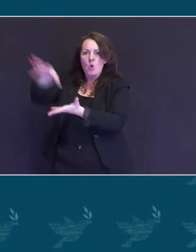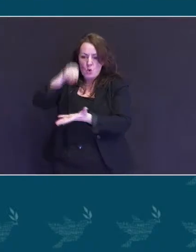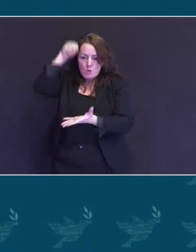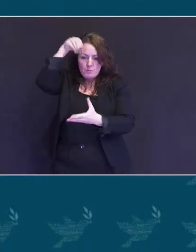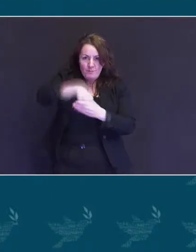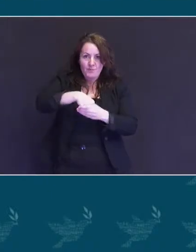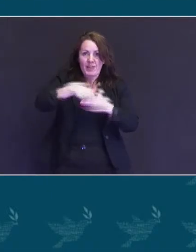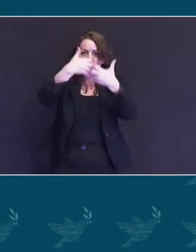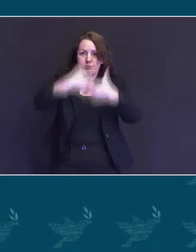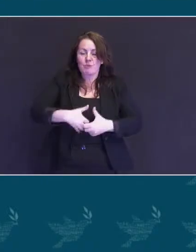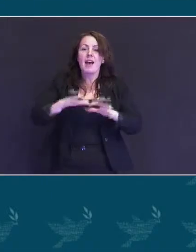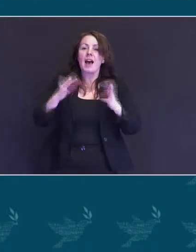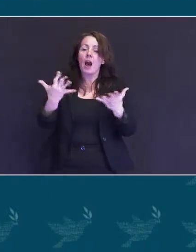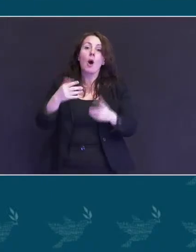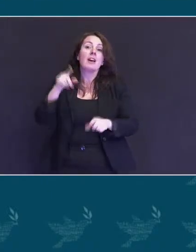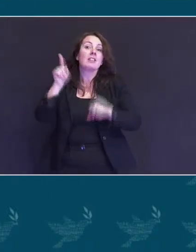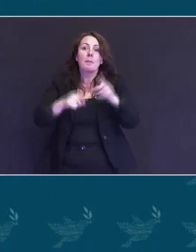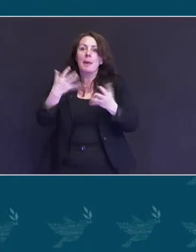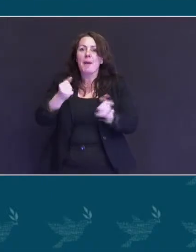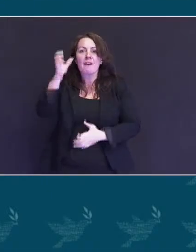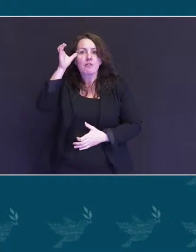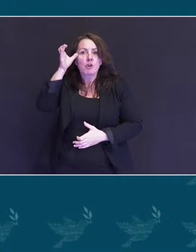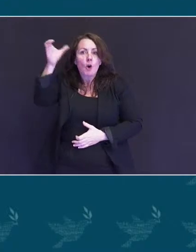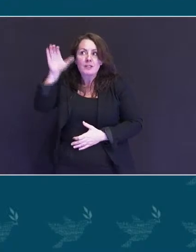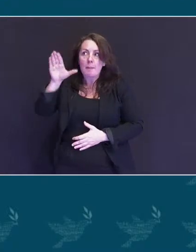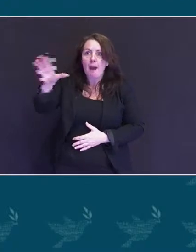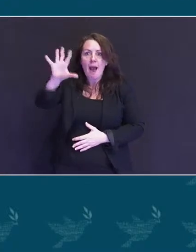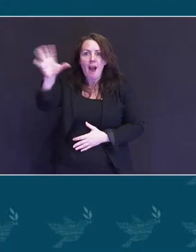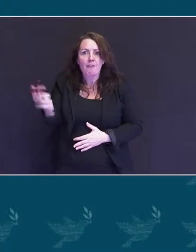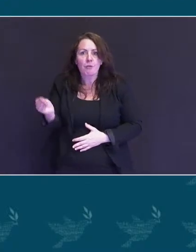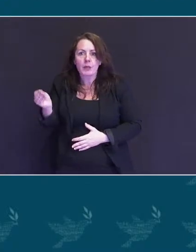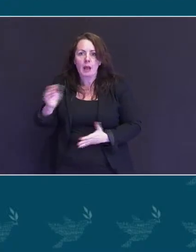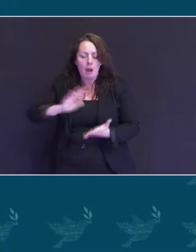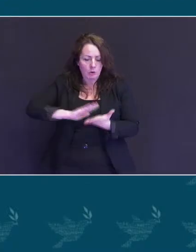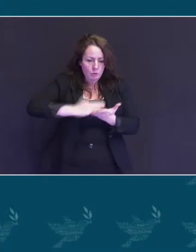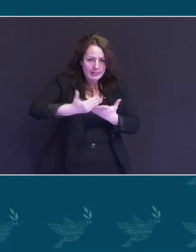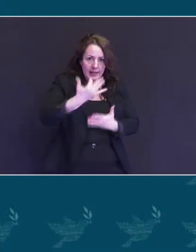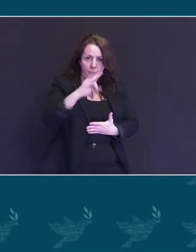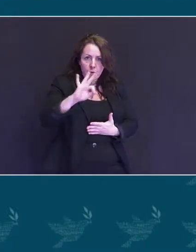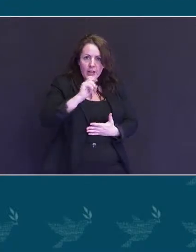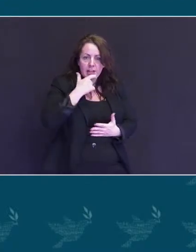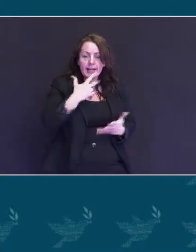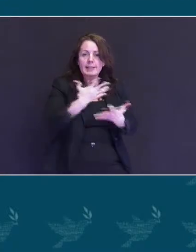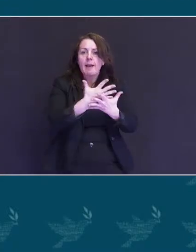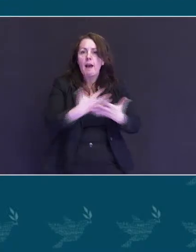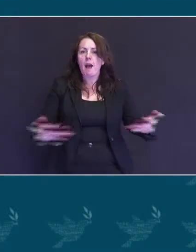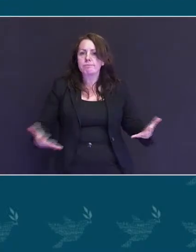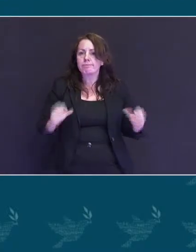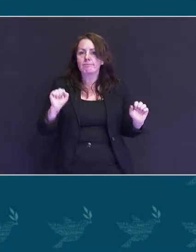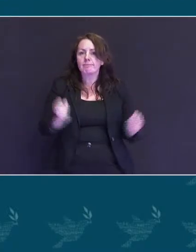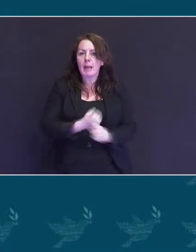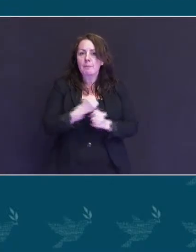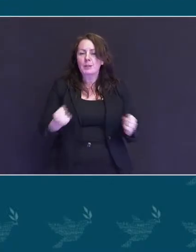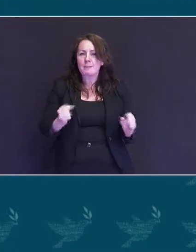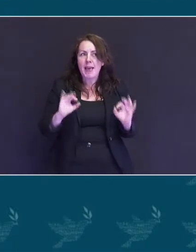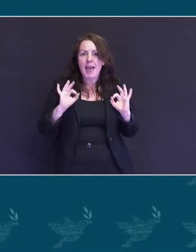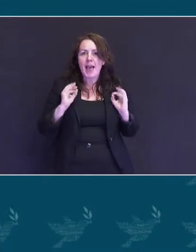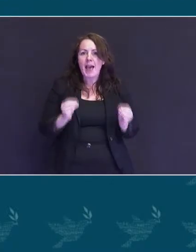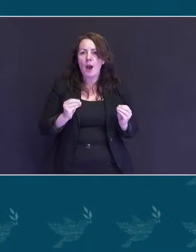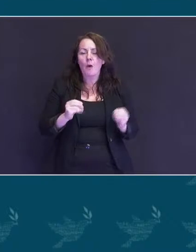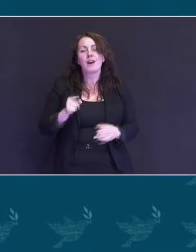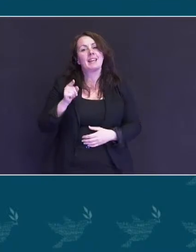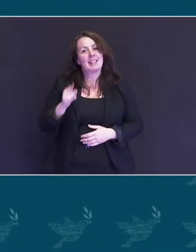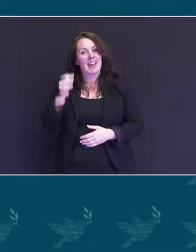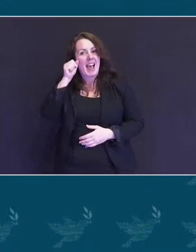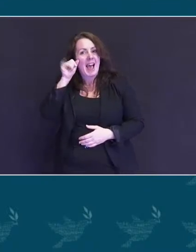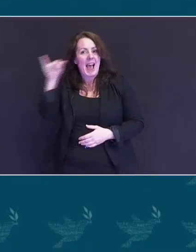concepts that do not really translate into French or English. So this is why existing models of